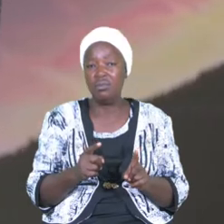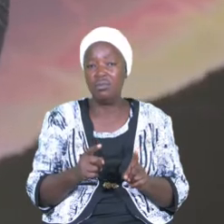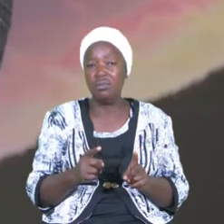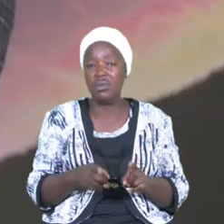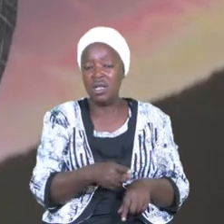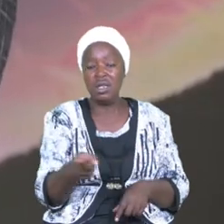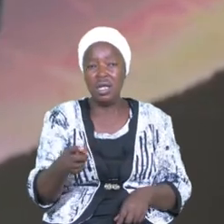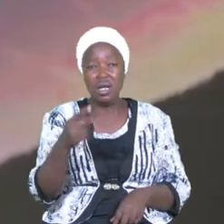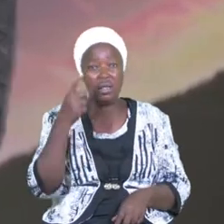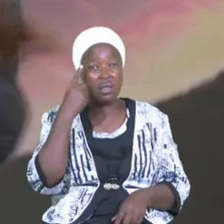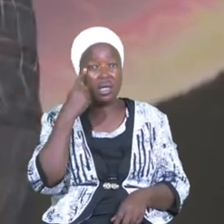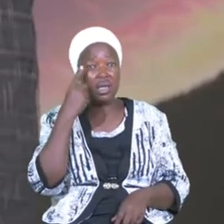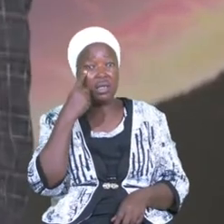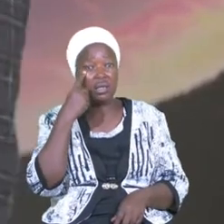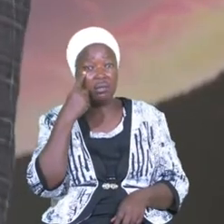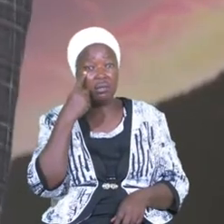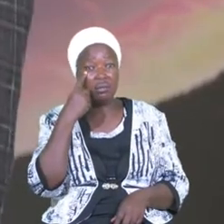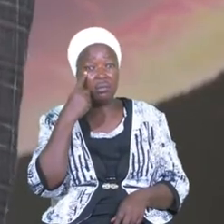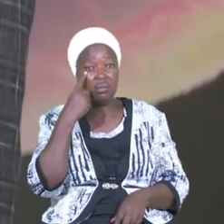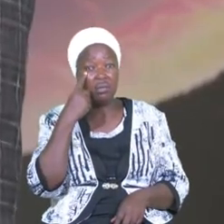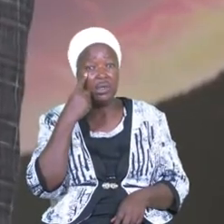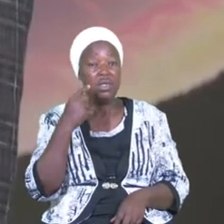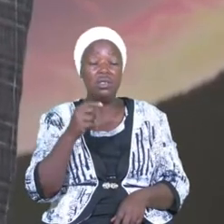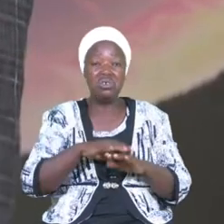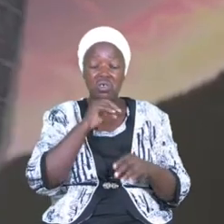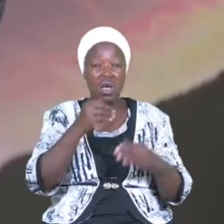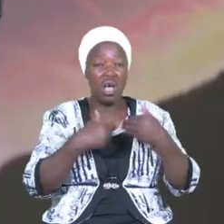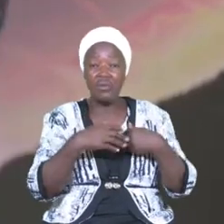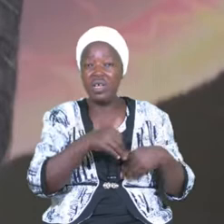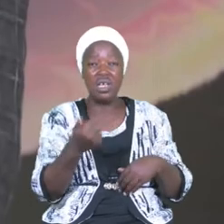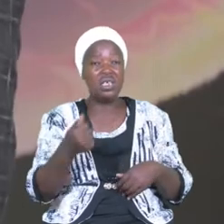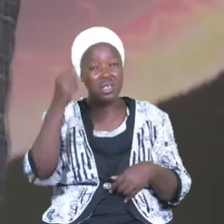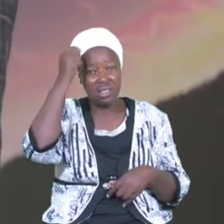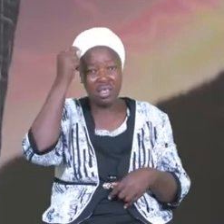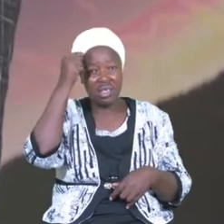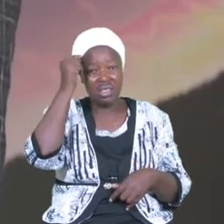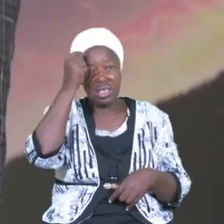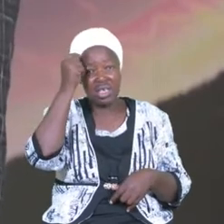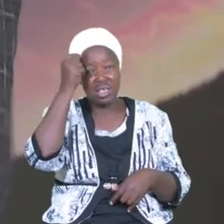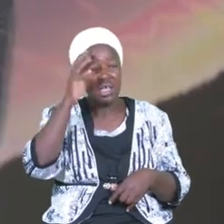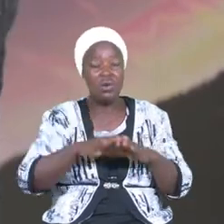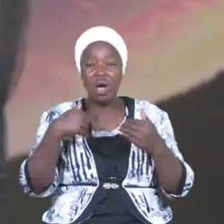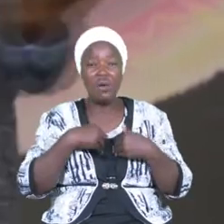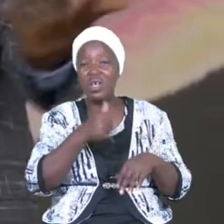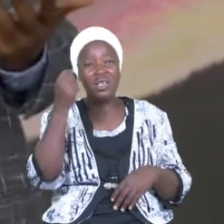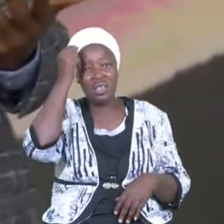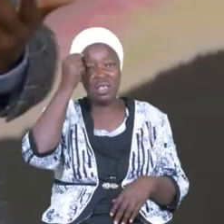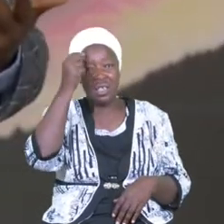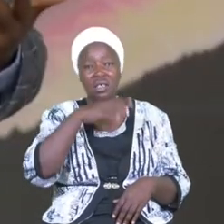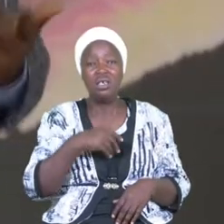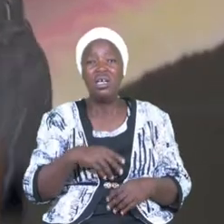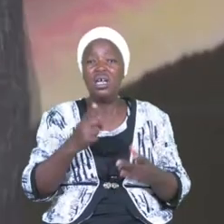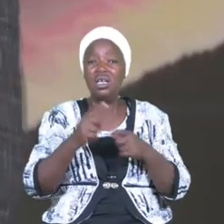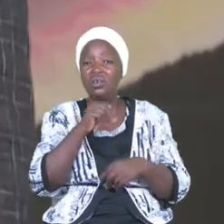sight, they don't have insight. They don't have perception. They're not growing